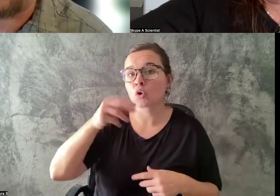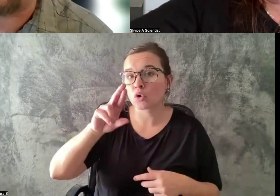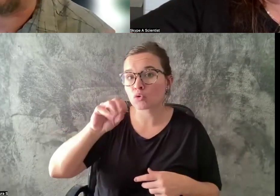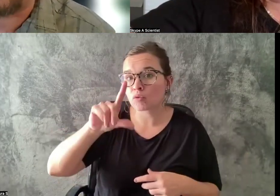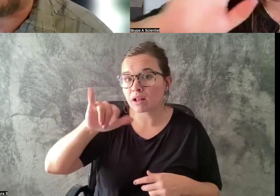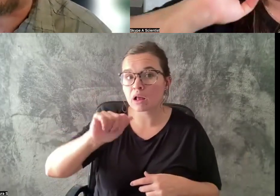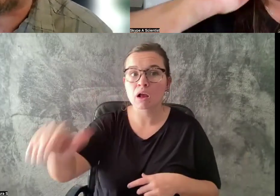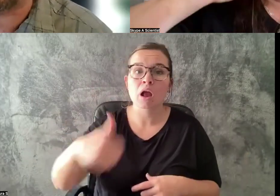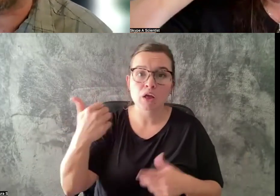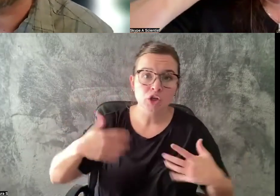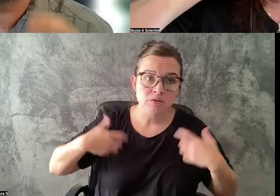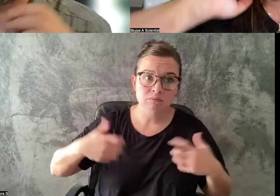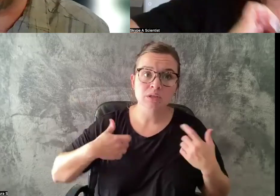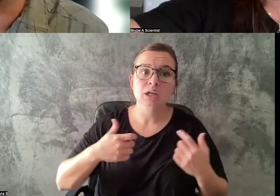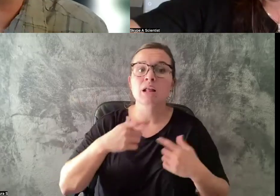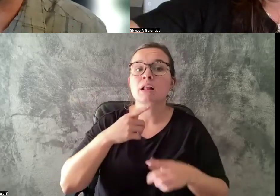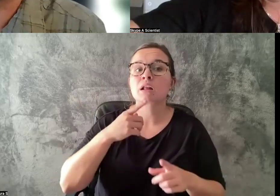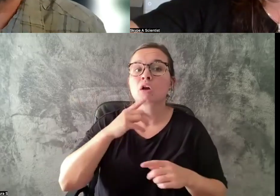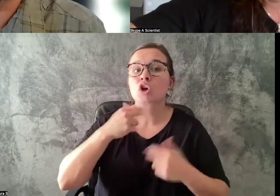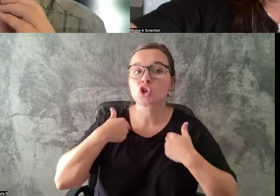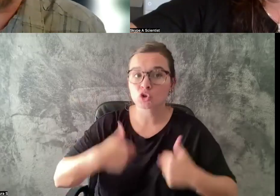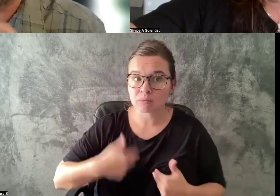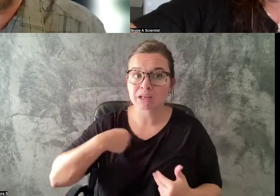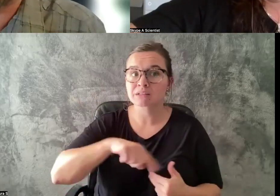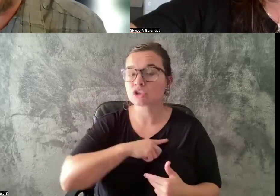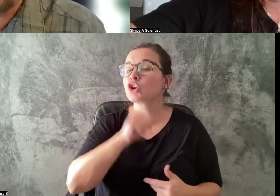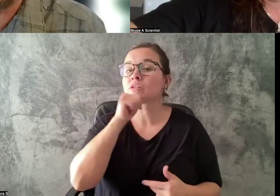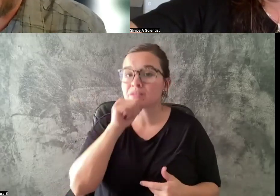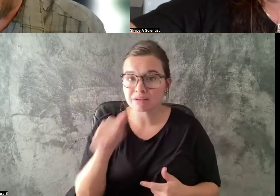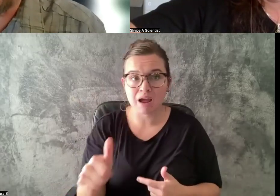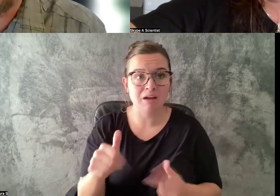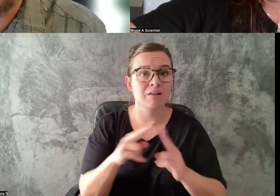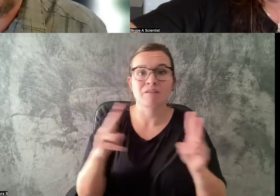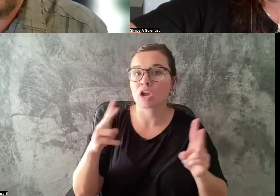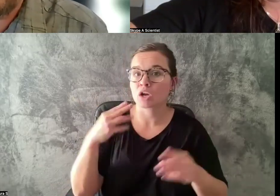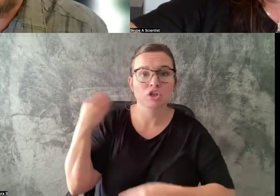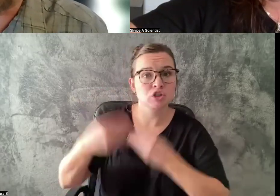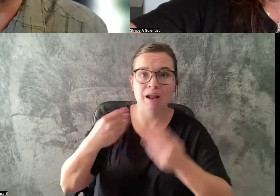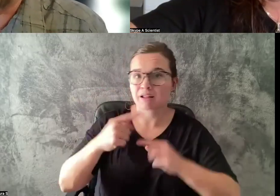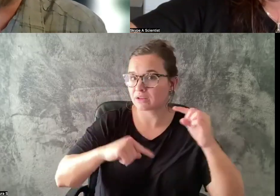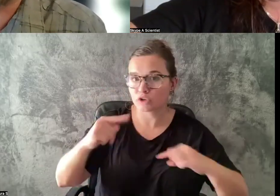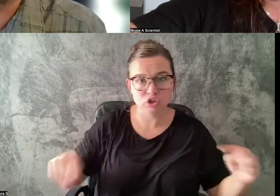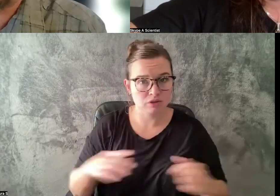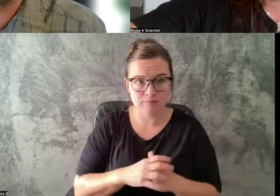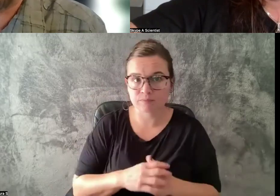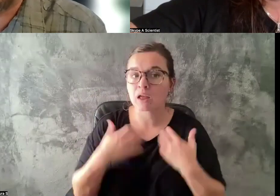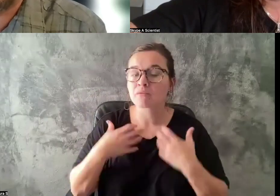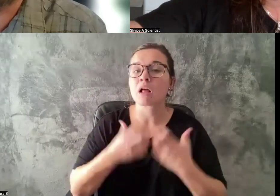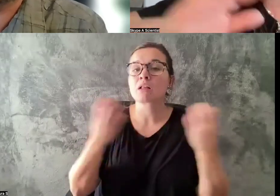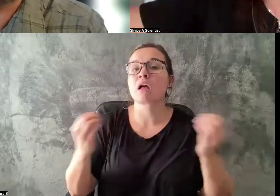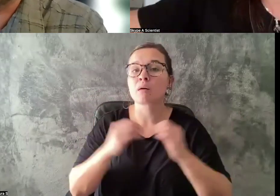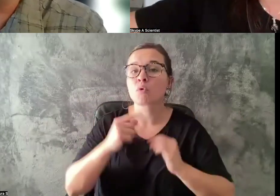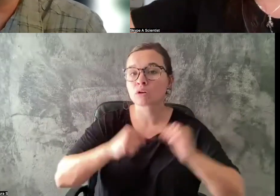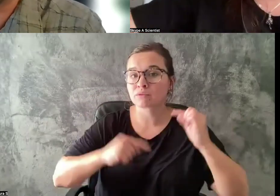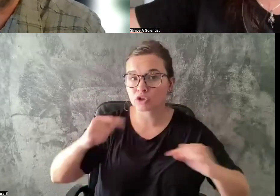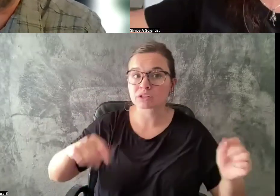other apes, our closest living relatives, humans are not very genetically diverse, that there's much more genetic